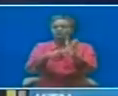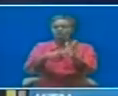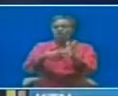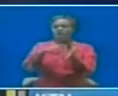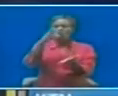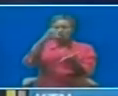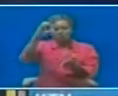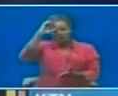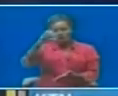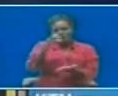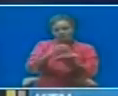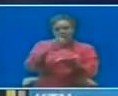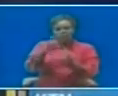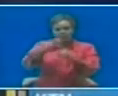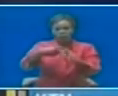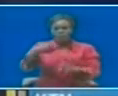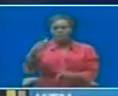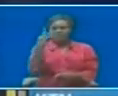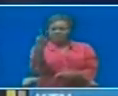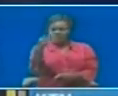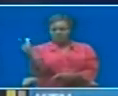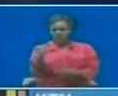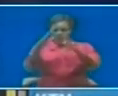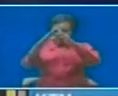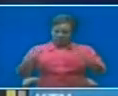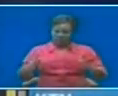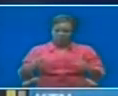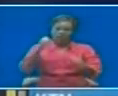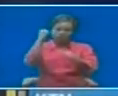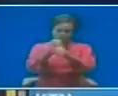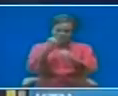by the three media houses. Now, job done for